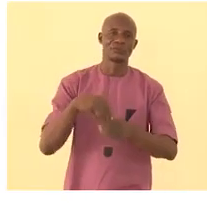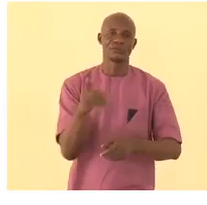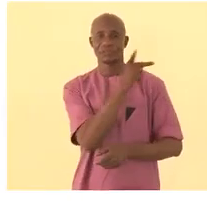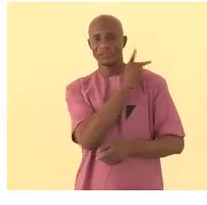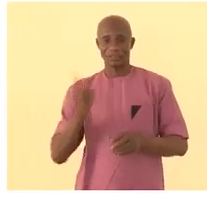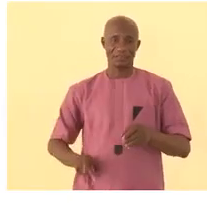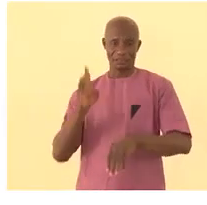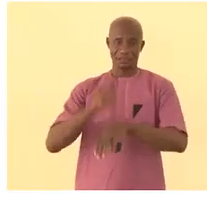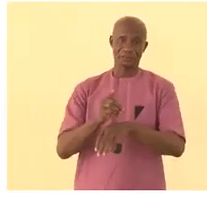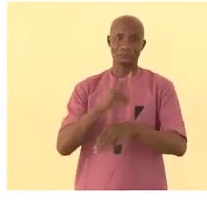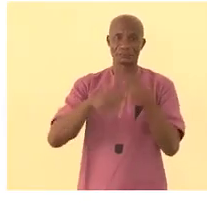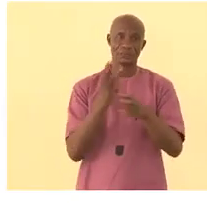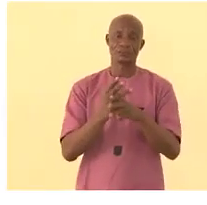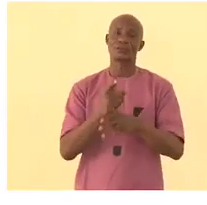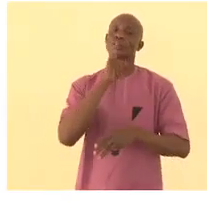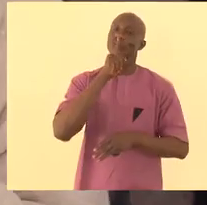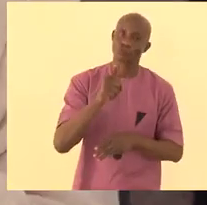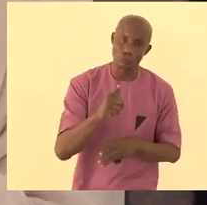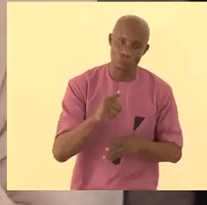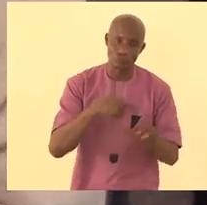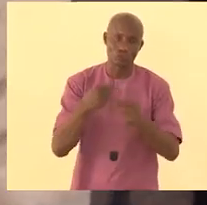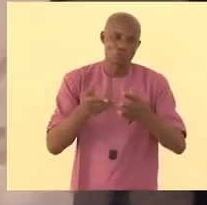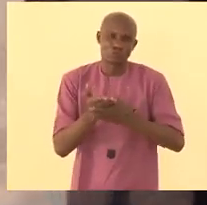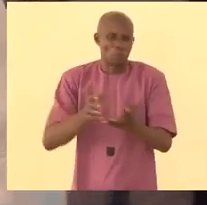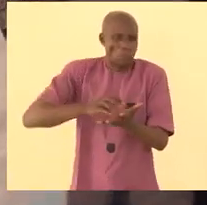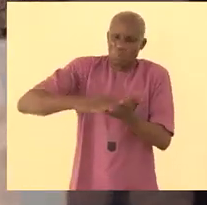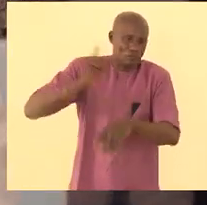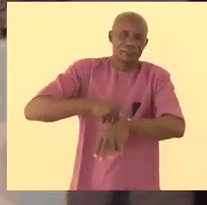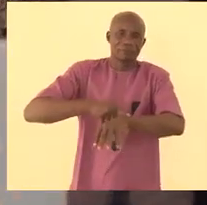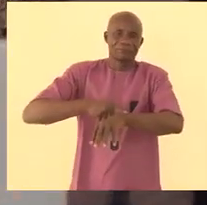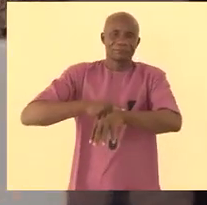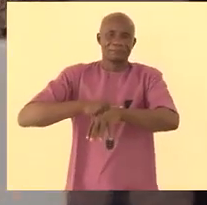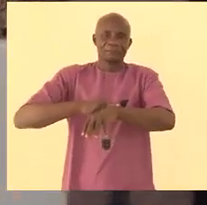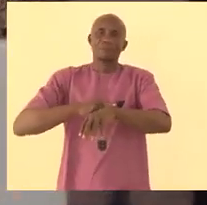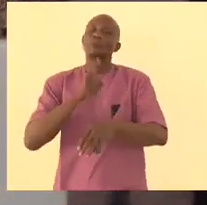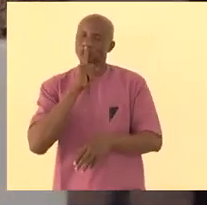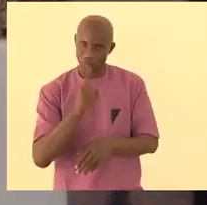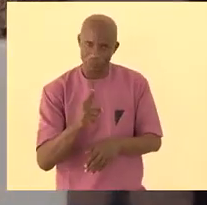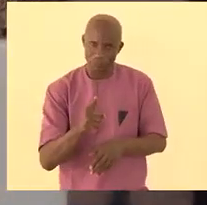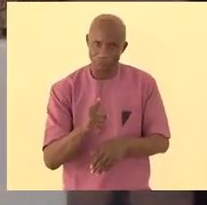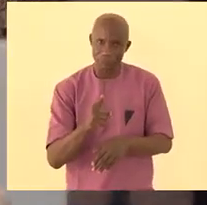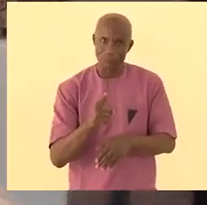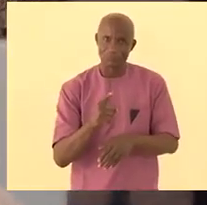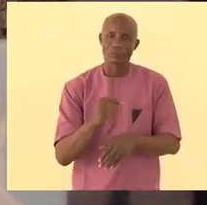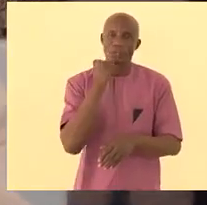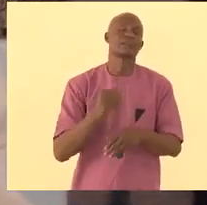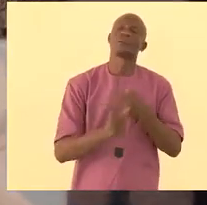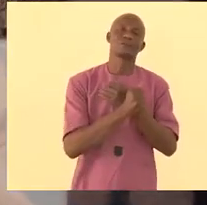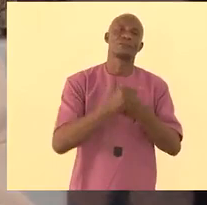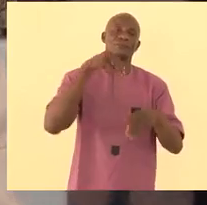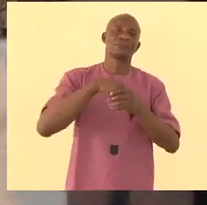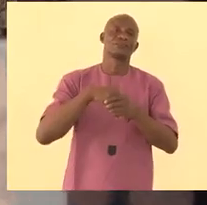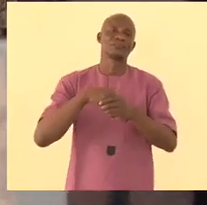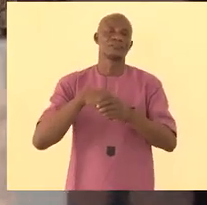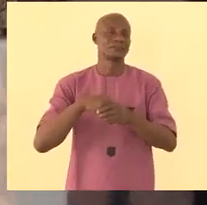In the kingdom of the world, truth is going through a tough time. Truth is treason